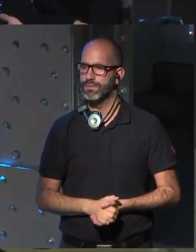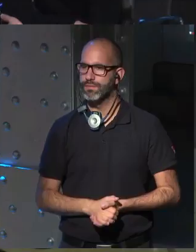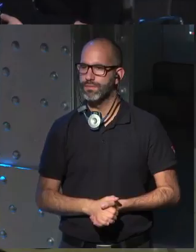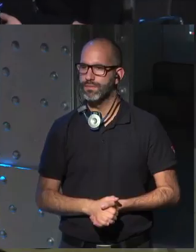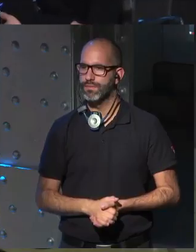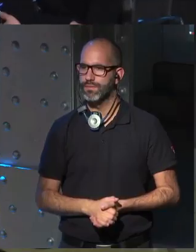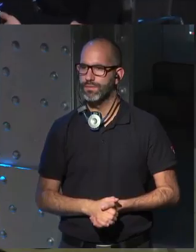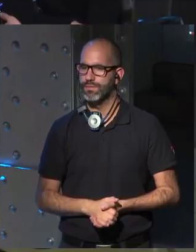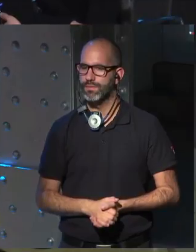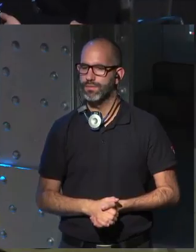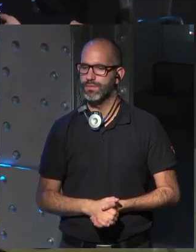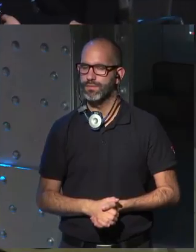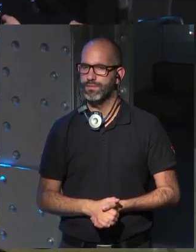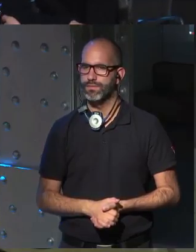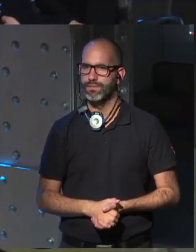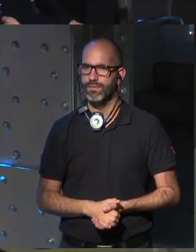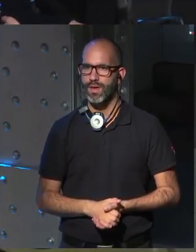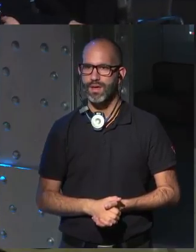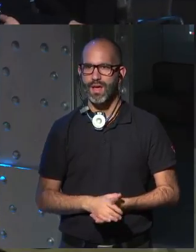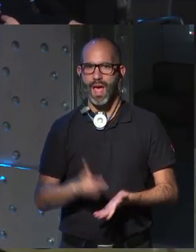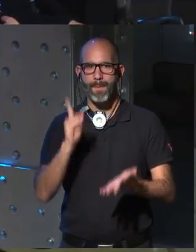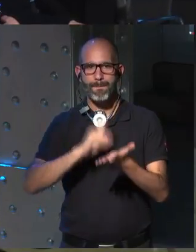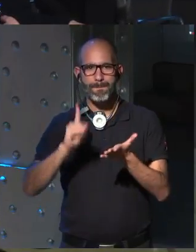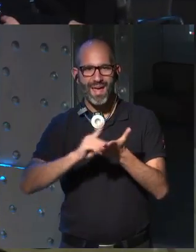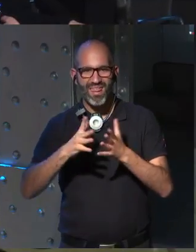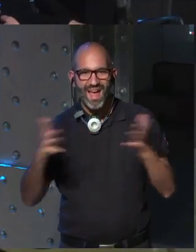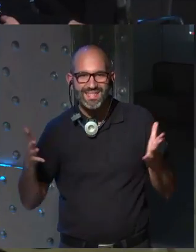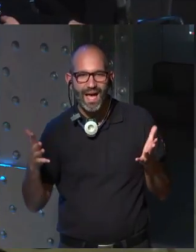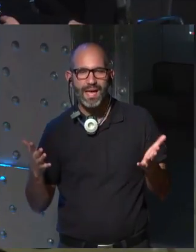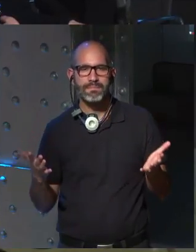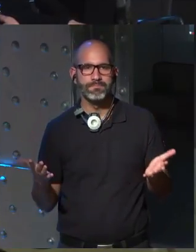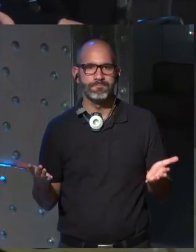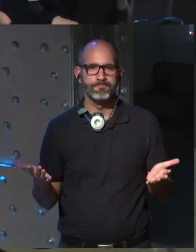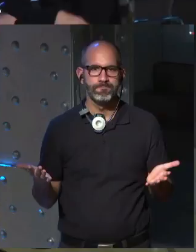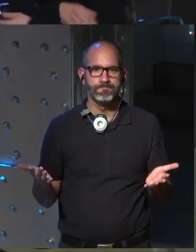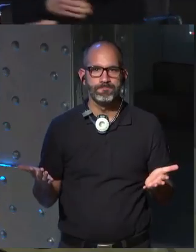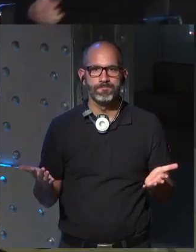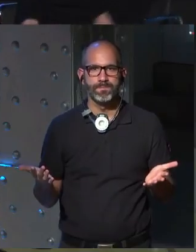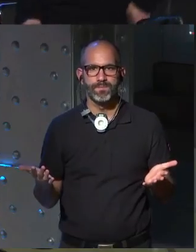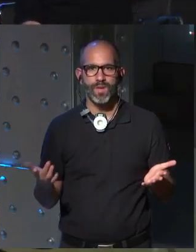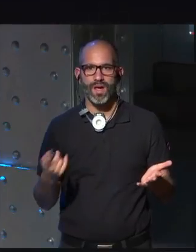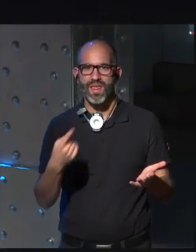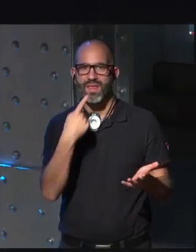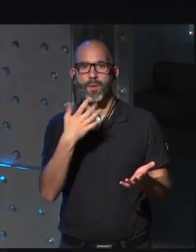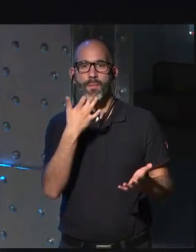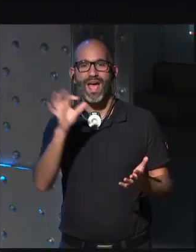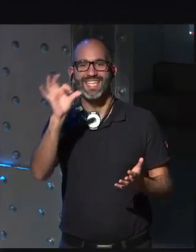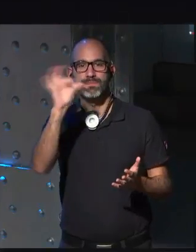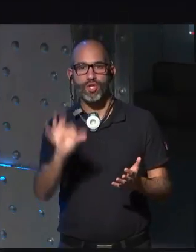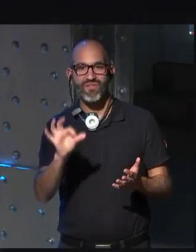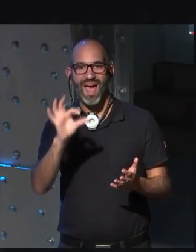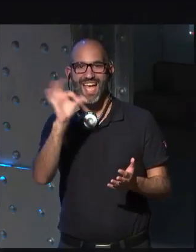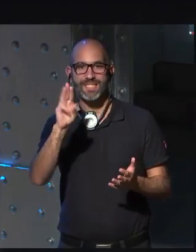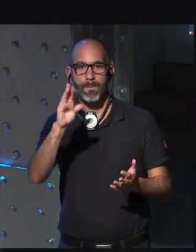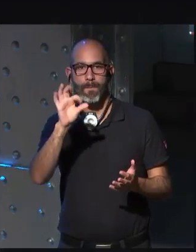I actually, by big data, talking about like you might also like the things like when Spotify tells you, or yeah, I think it's pretty fascinating. I have a friend